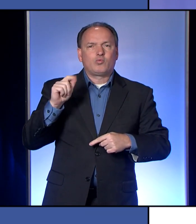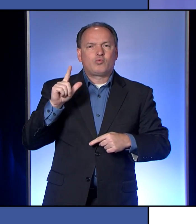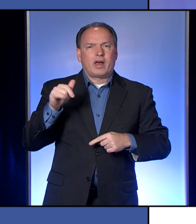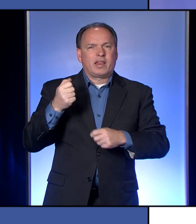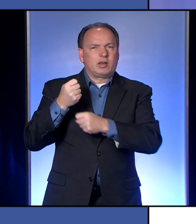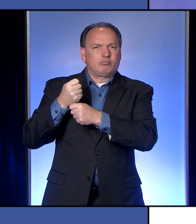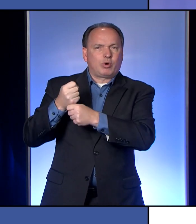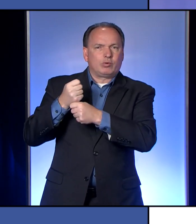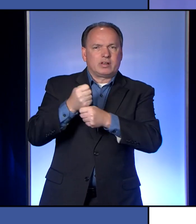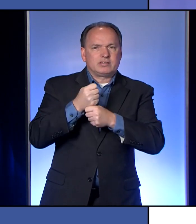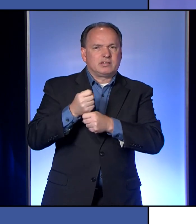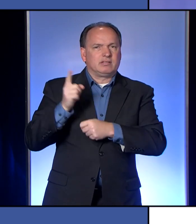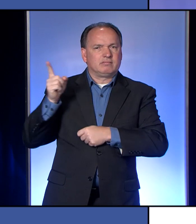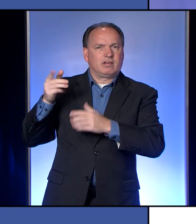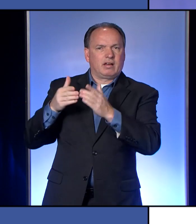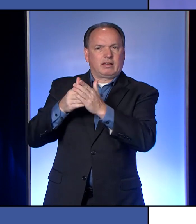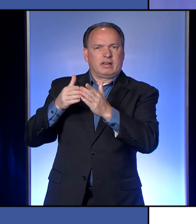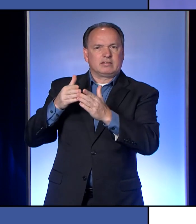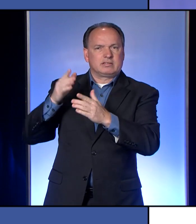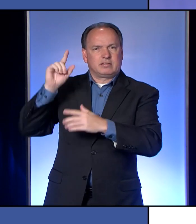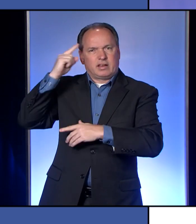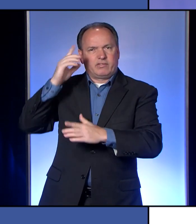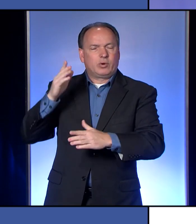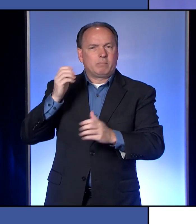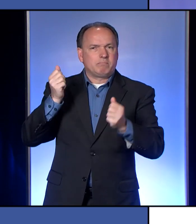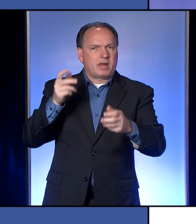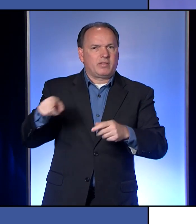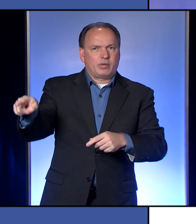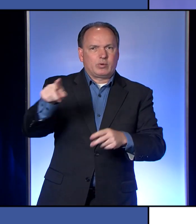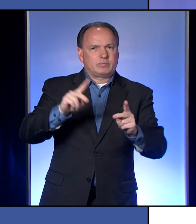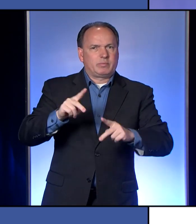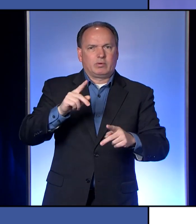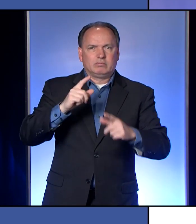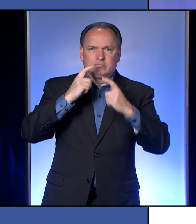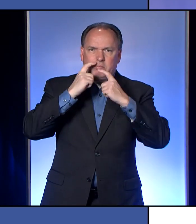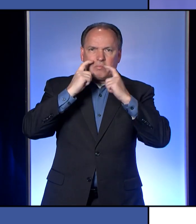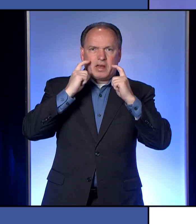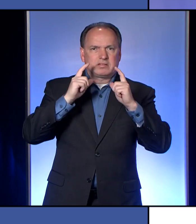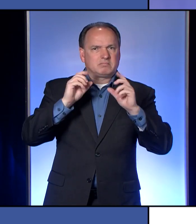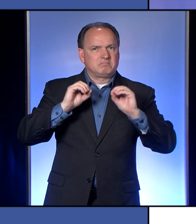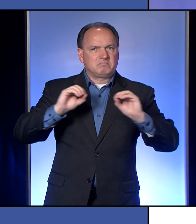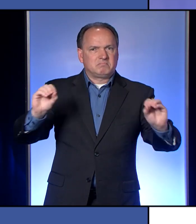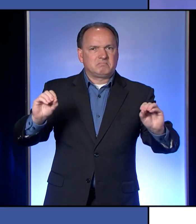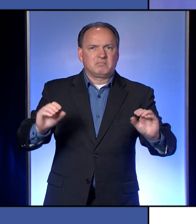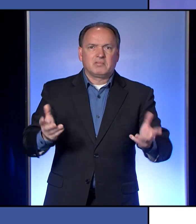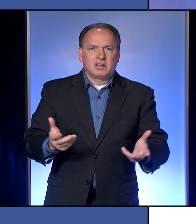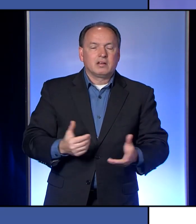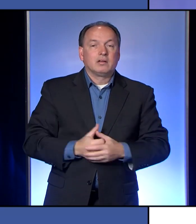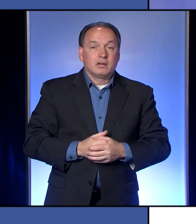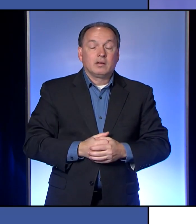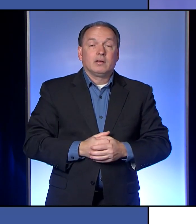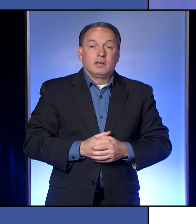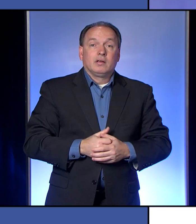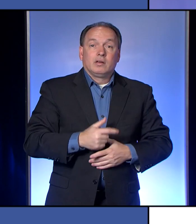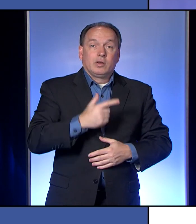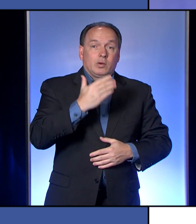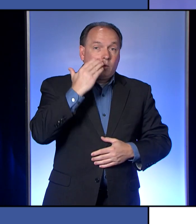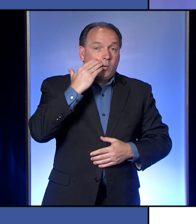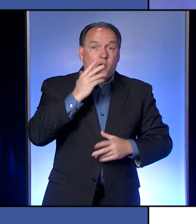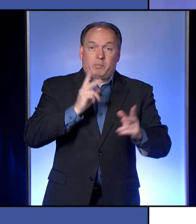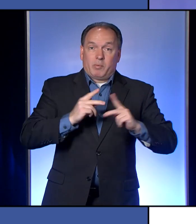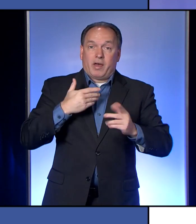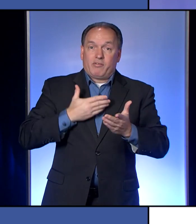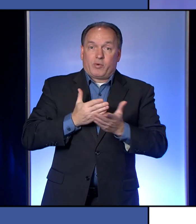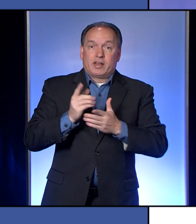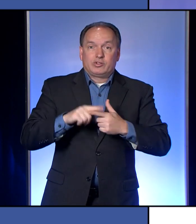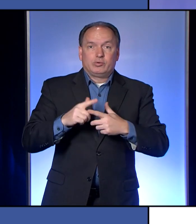protesting the governor? And I know a lot of people out there were not wearing any masks or anything. People have the right to protest. They have the